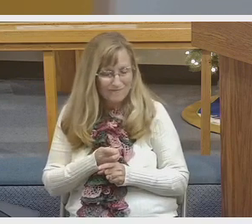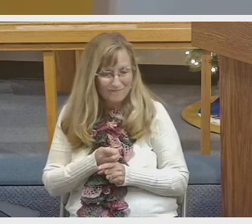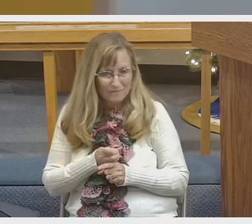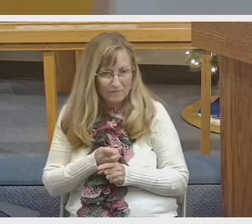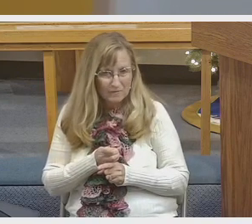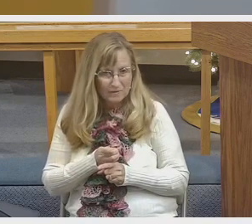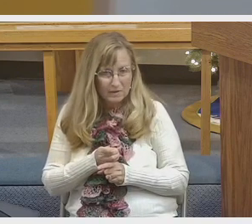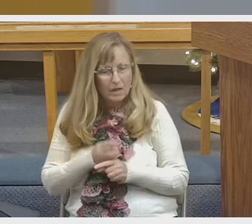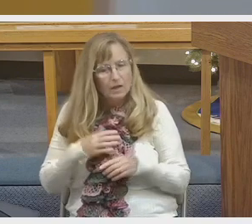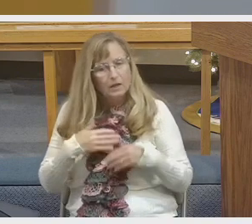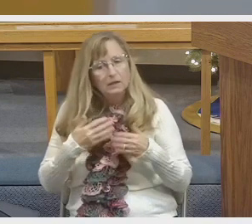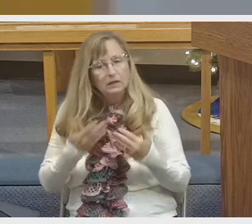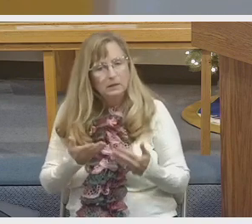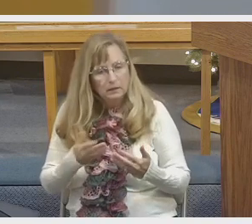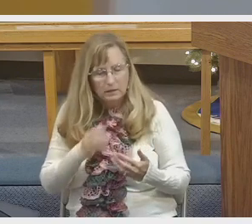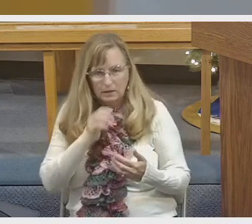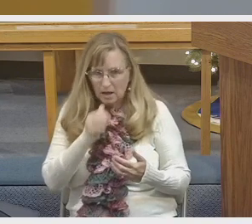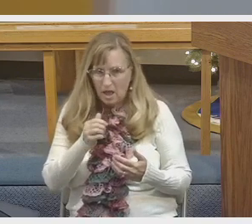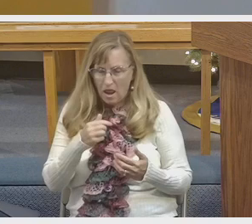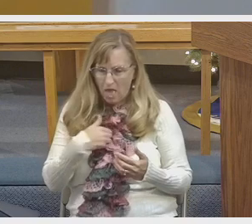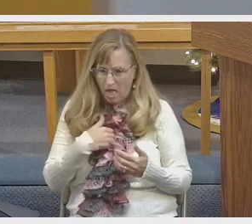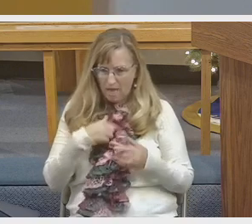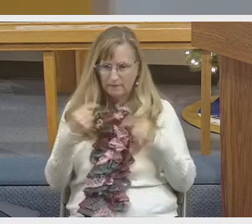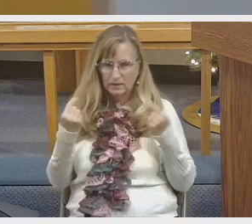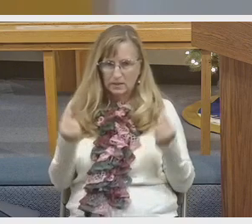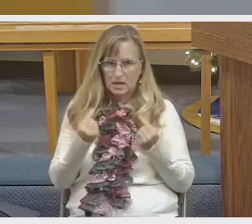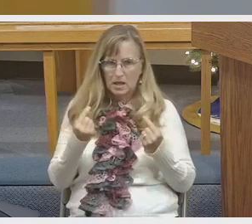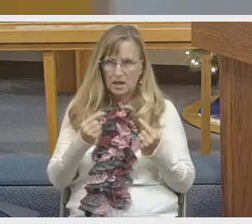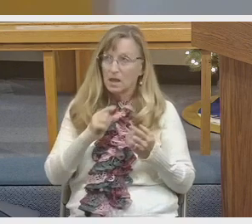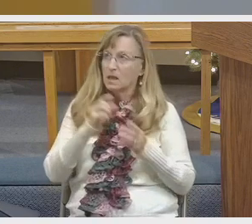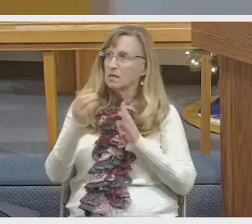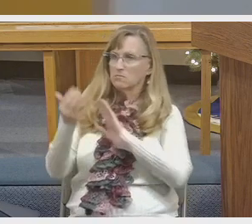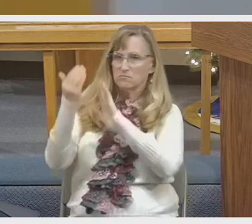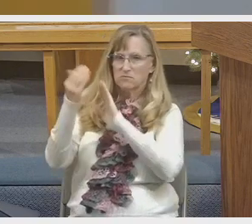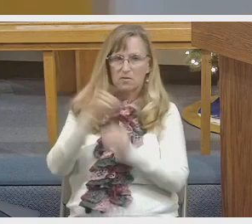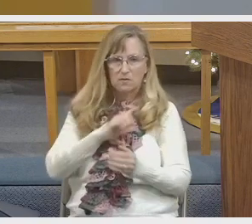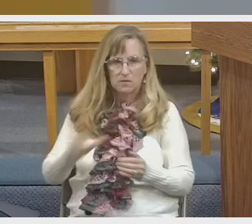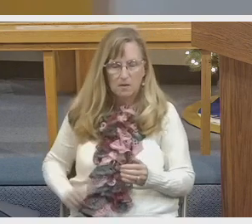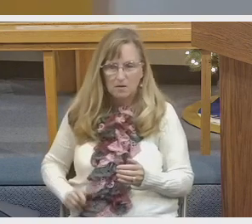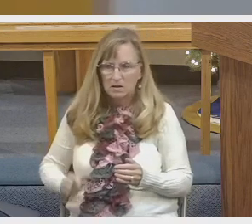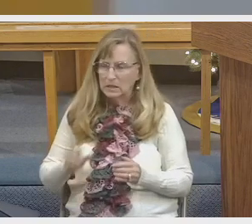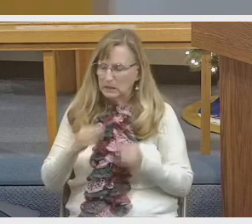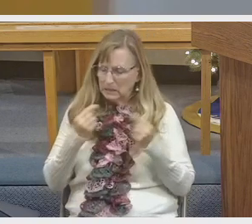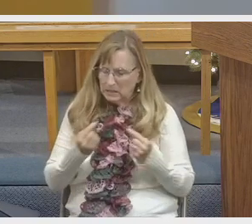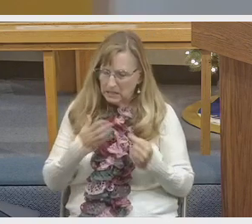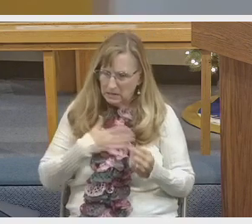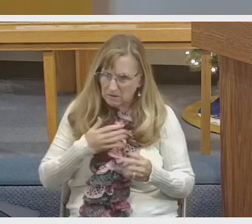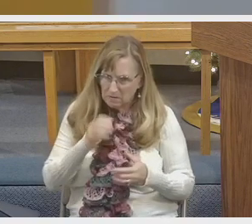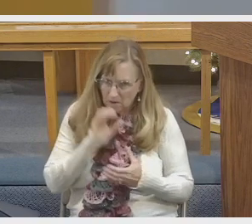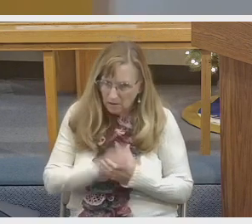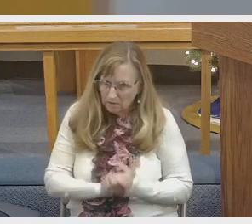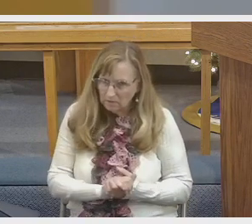The confession was not, I have sinned against the Lord and I have sinned against my wife.